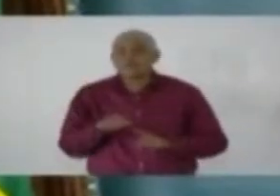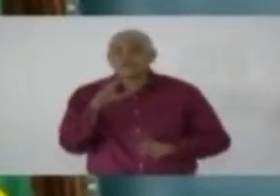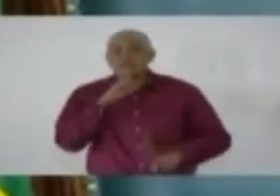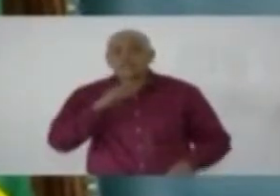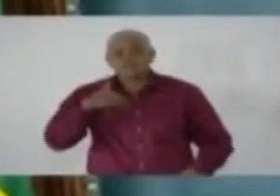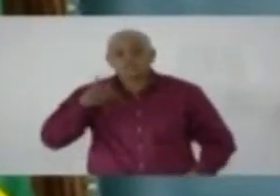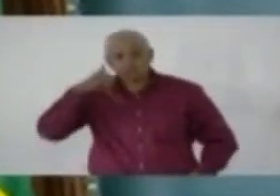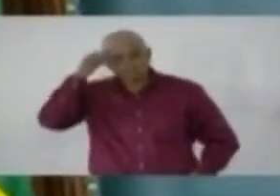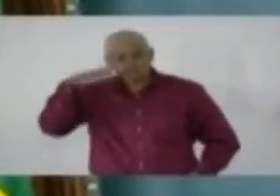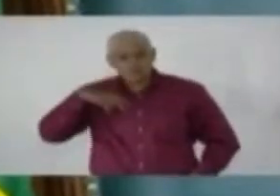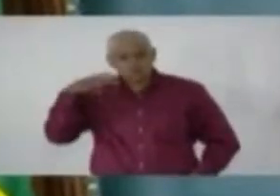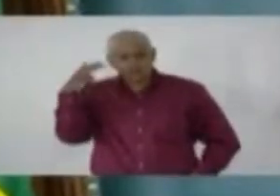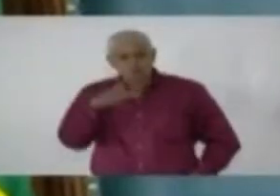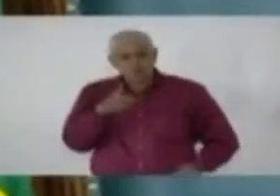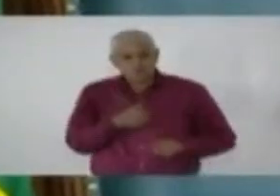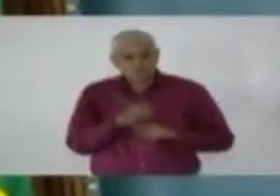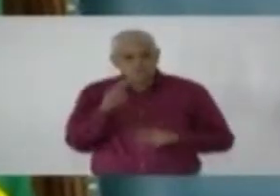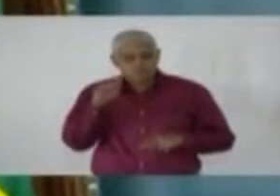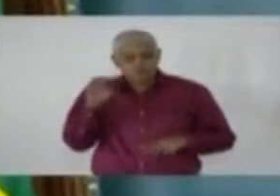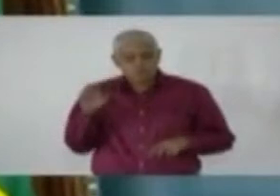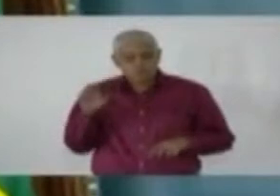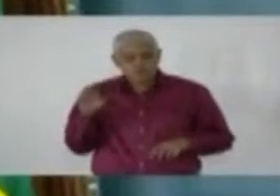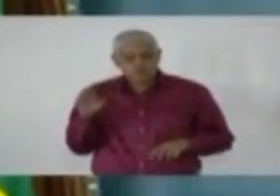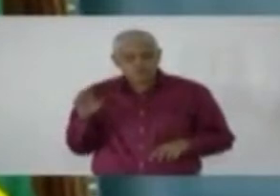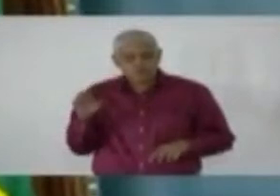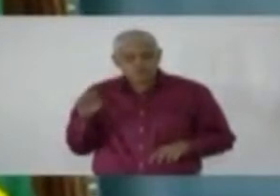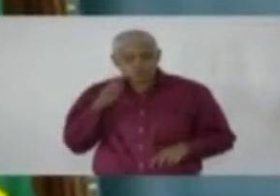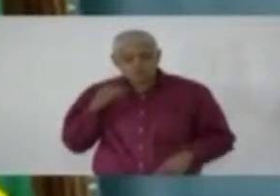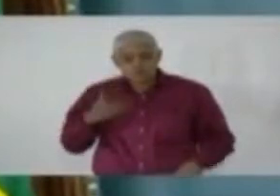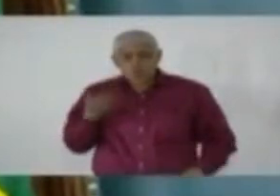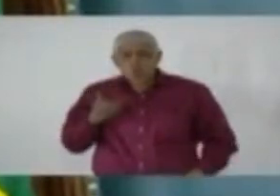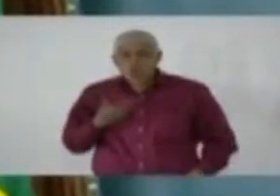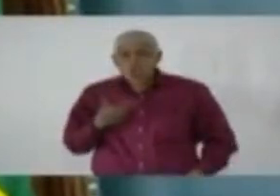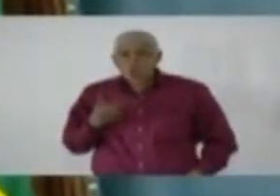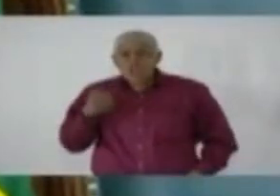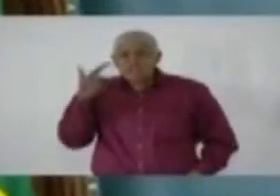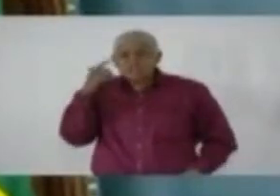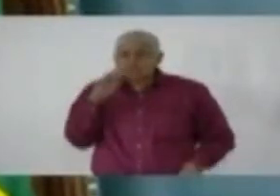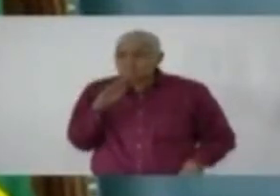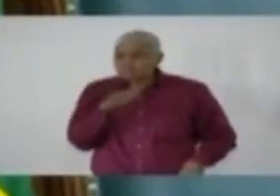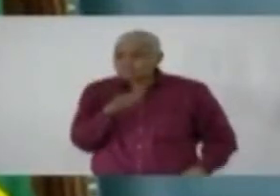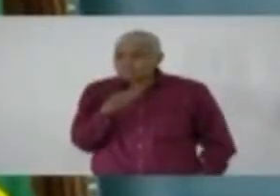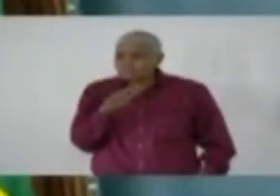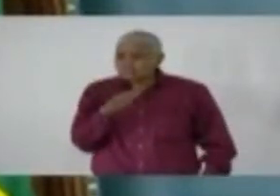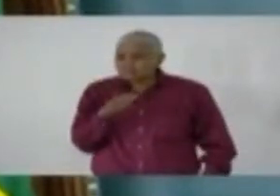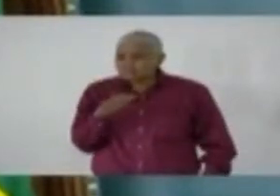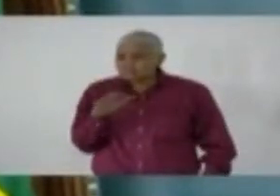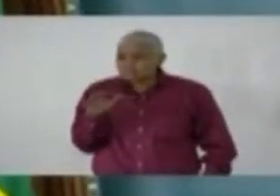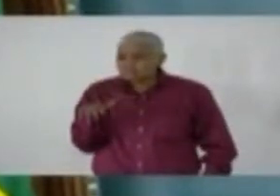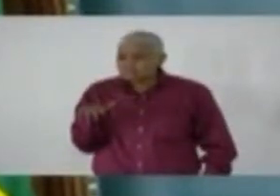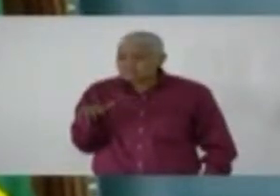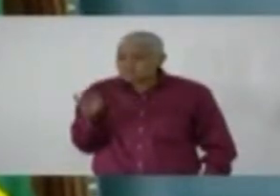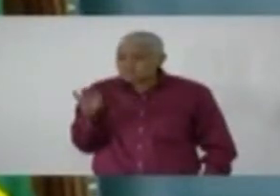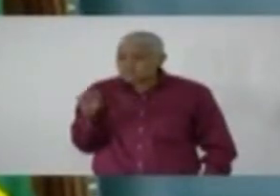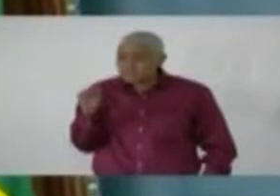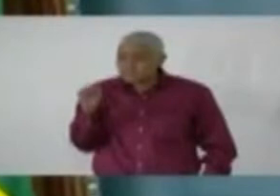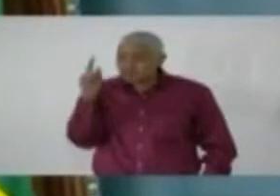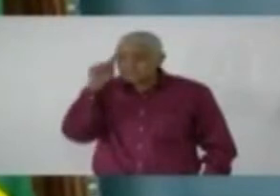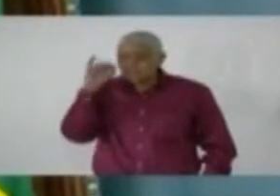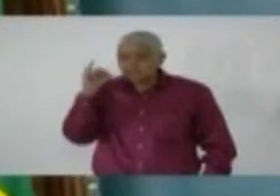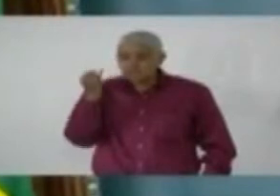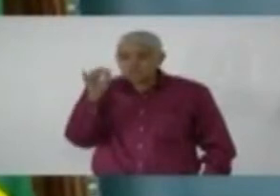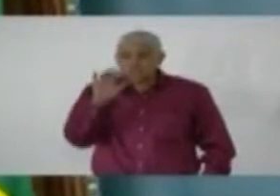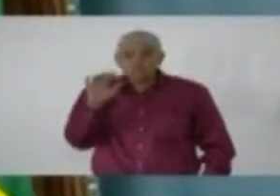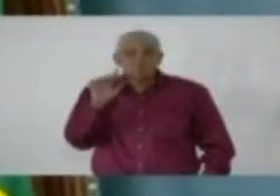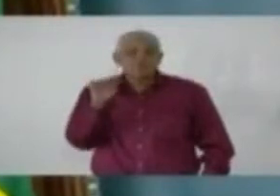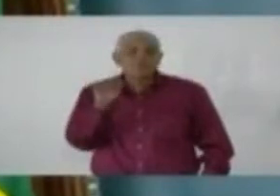man that was shot at the wake was revealed. It's extremely tragic. I think he was not even 20, just about 20.